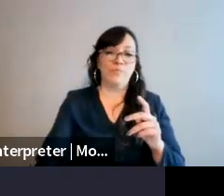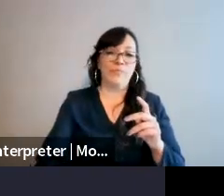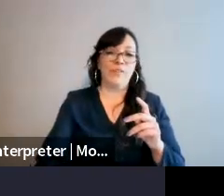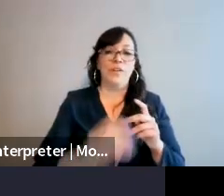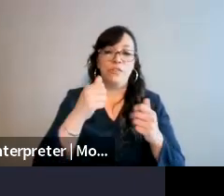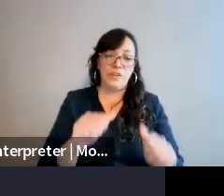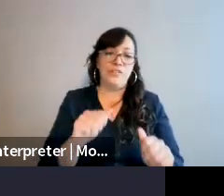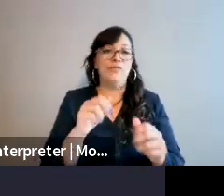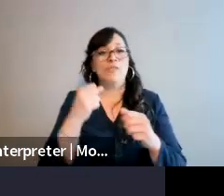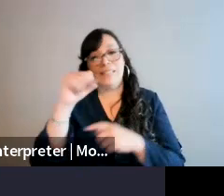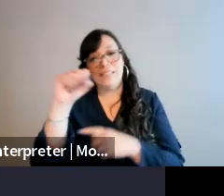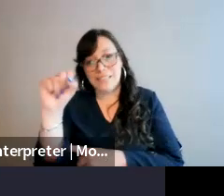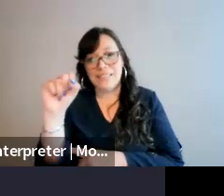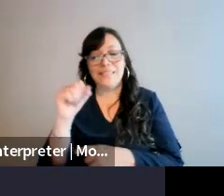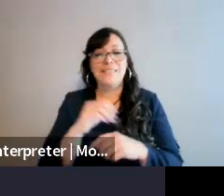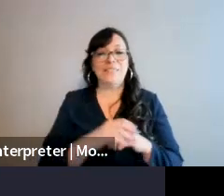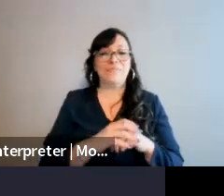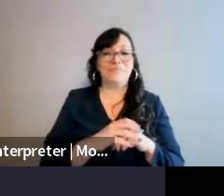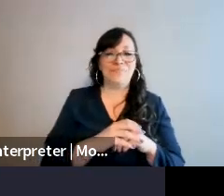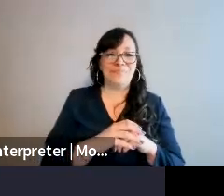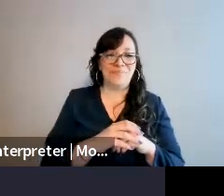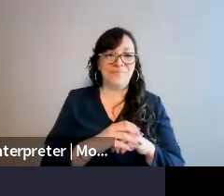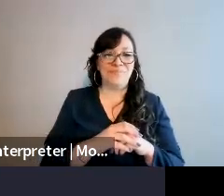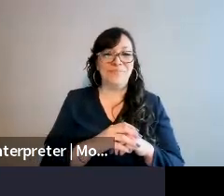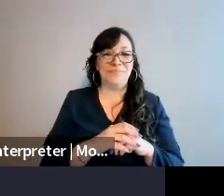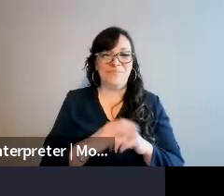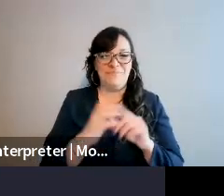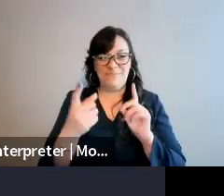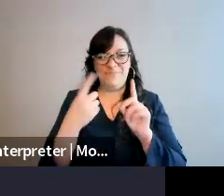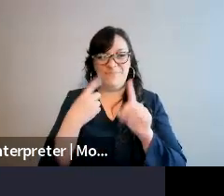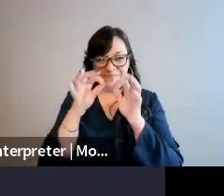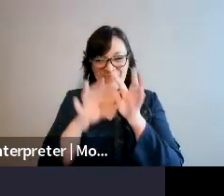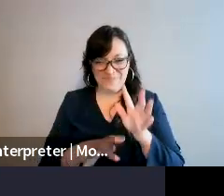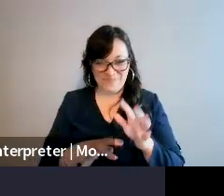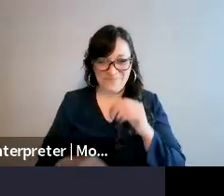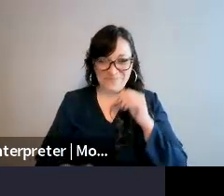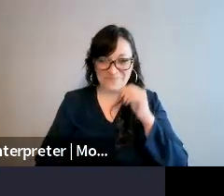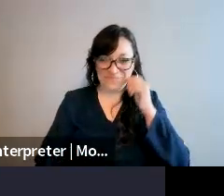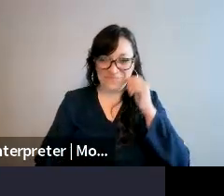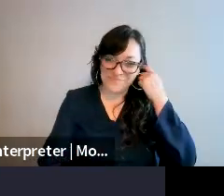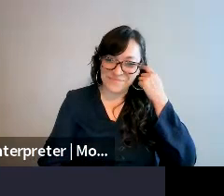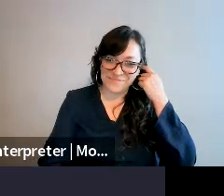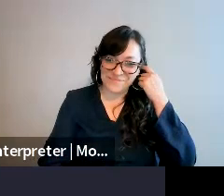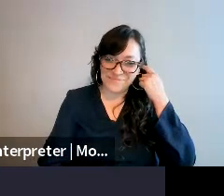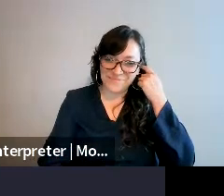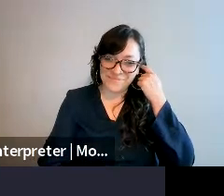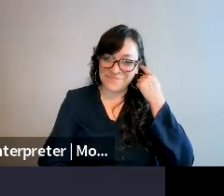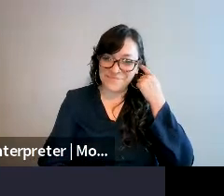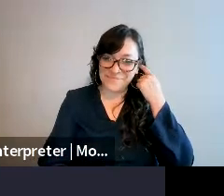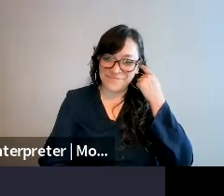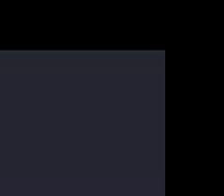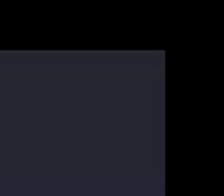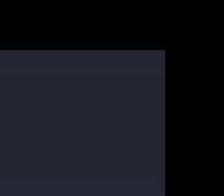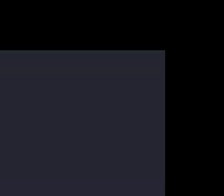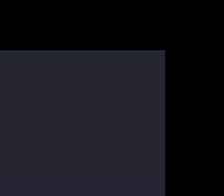the way that we're practicing care. This is people with lived experience, survivors, clinicians of many kinds, family members, artists,